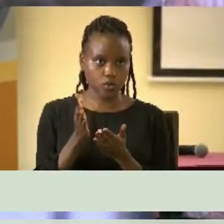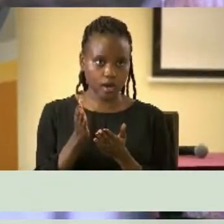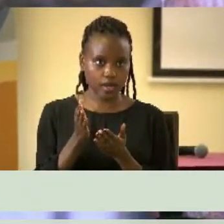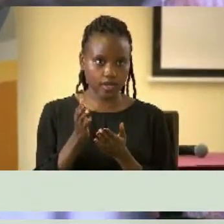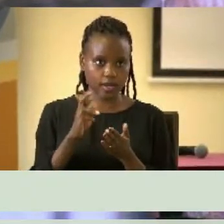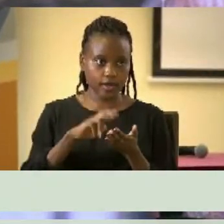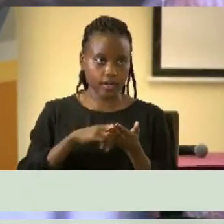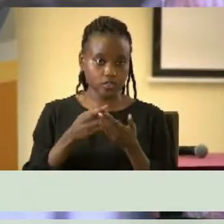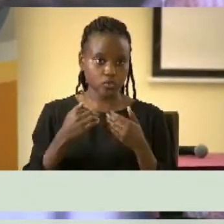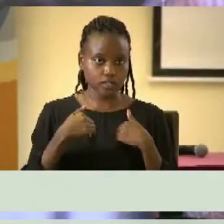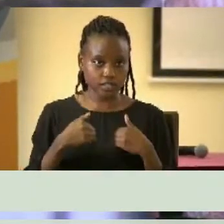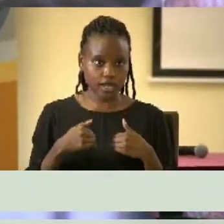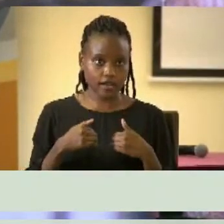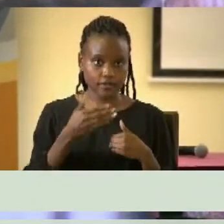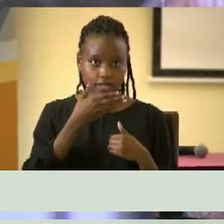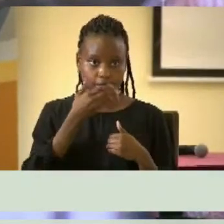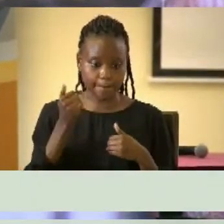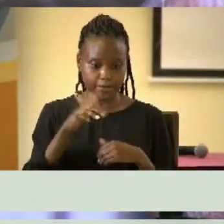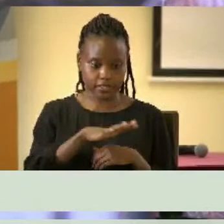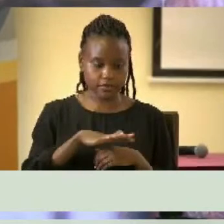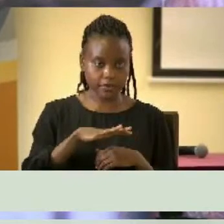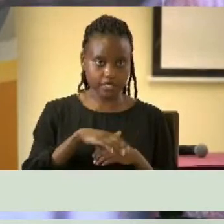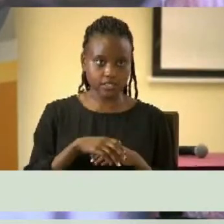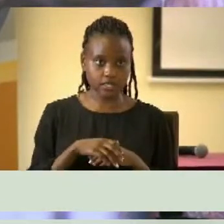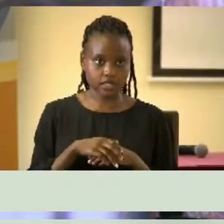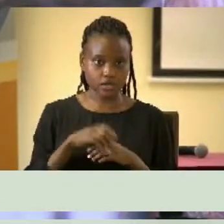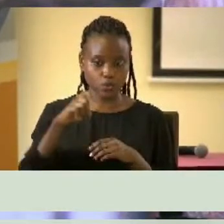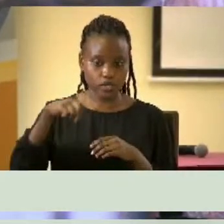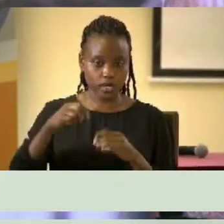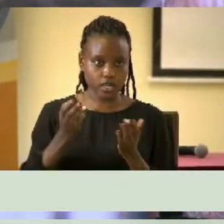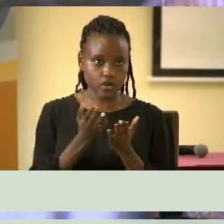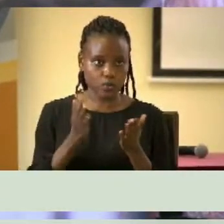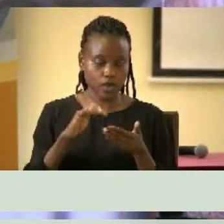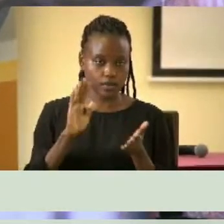our resources in the right place. Where do we need them more?